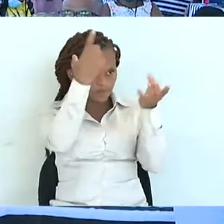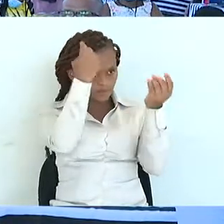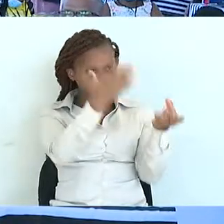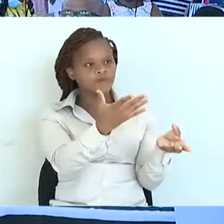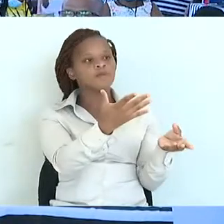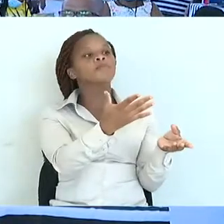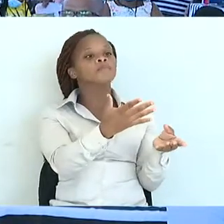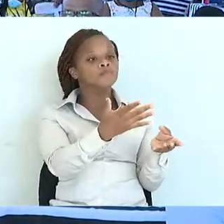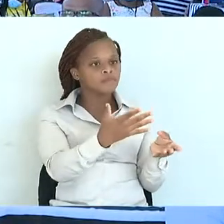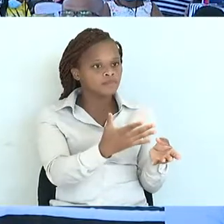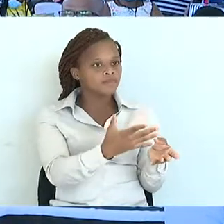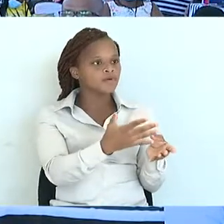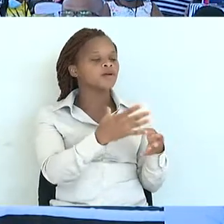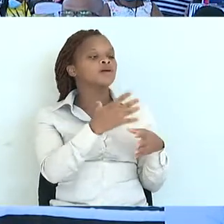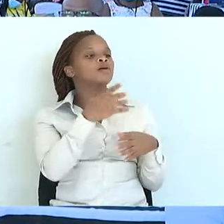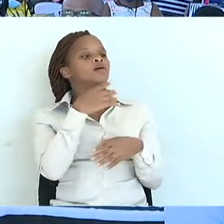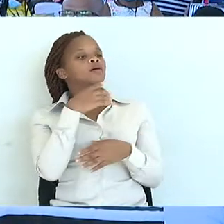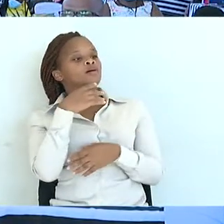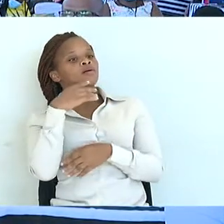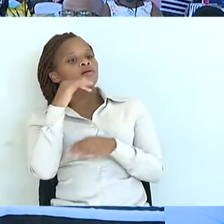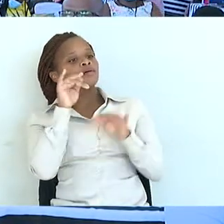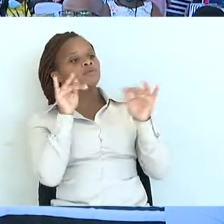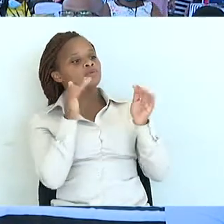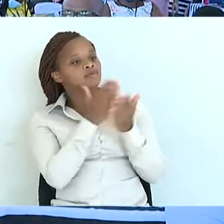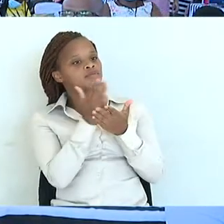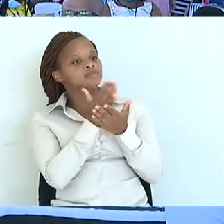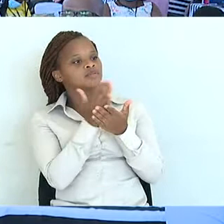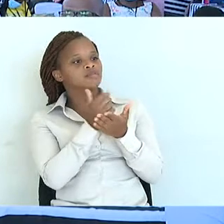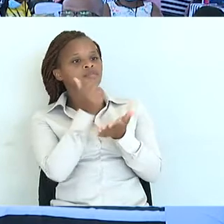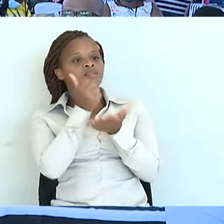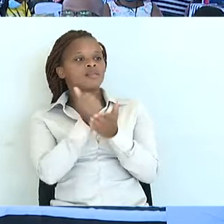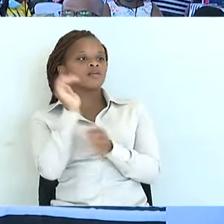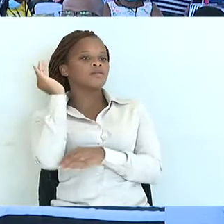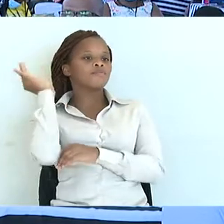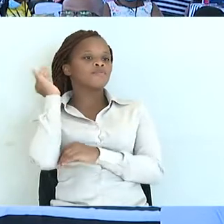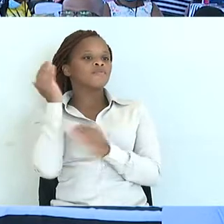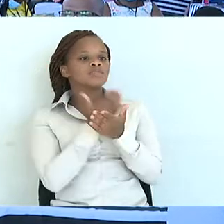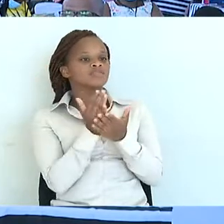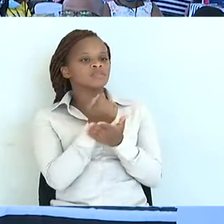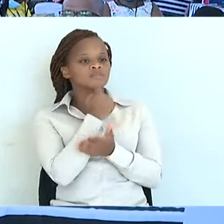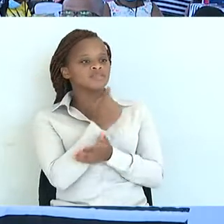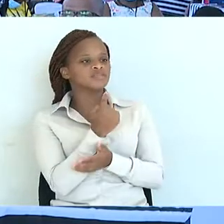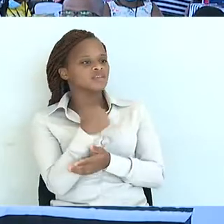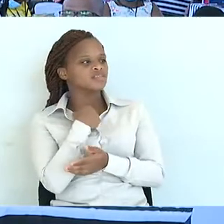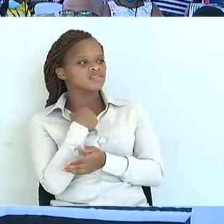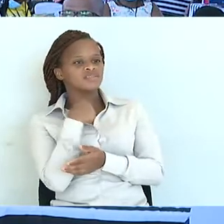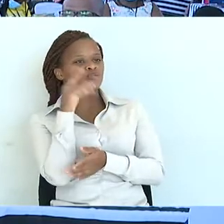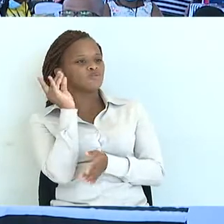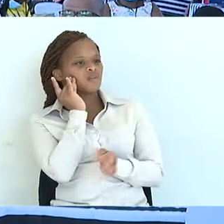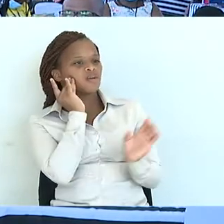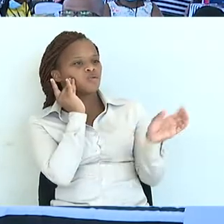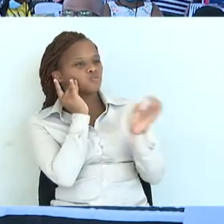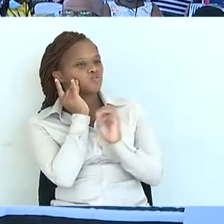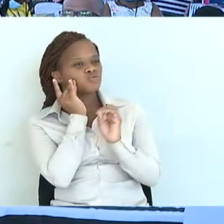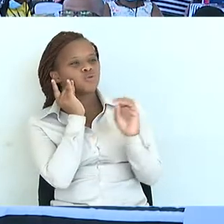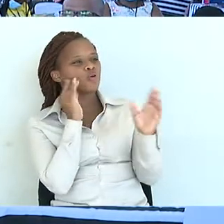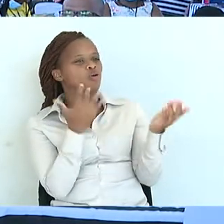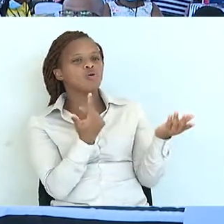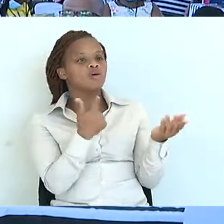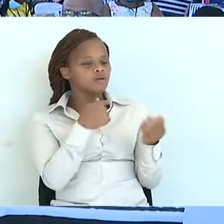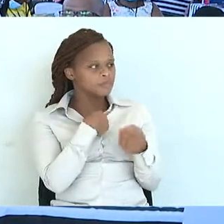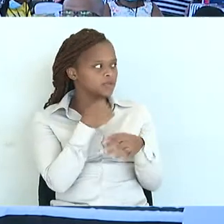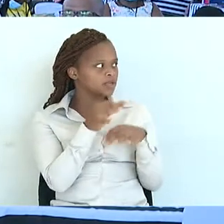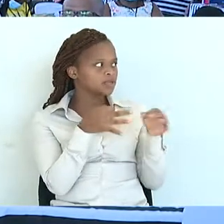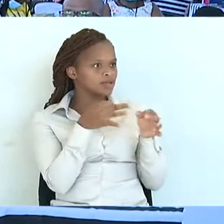le abantu laba behlelile emuva le bebethi asizwanga lutho. So kwafanele niqalele phansi ngibachazela